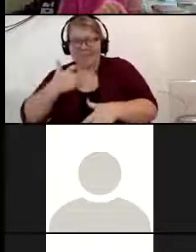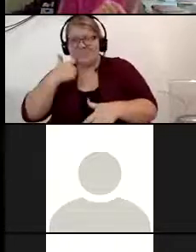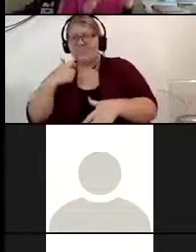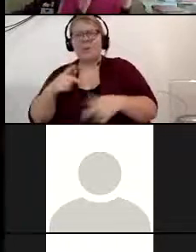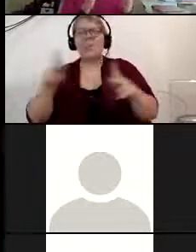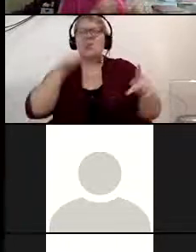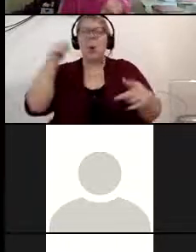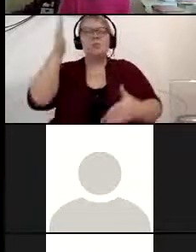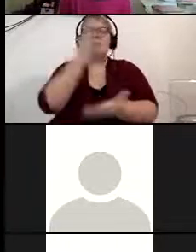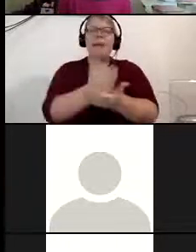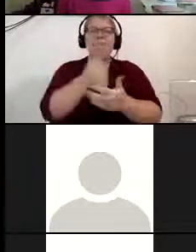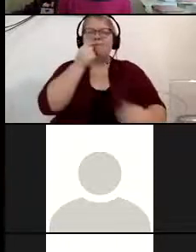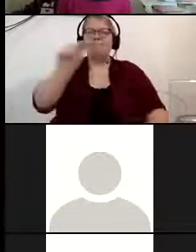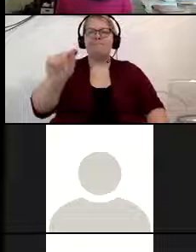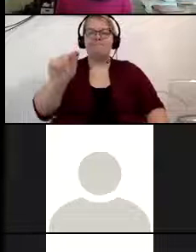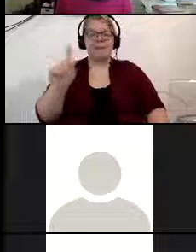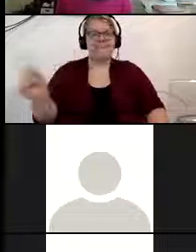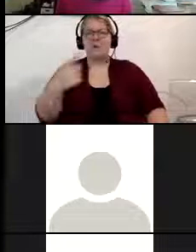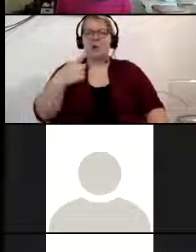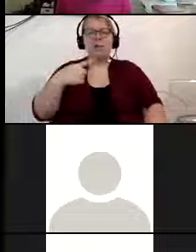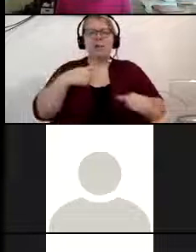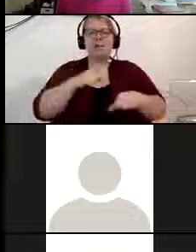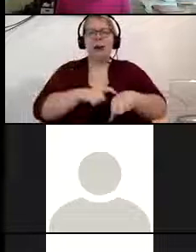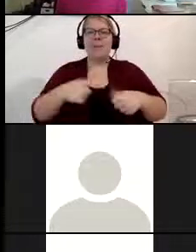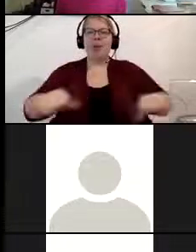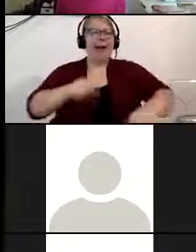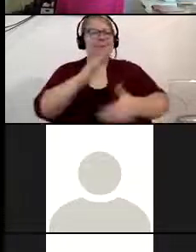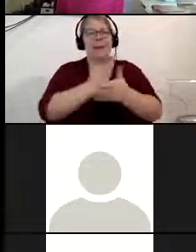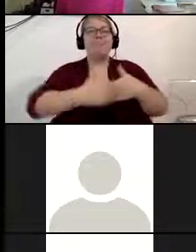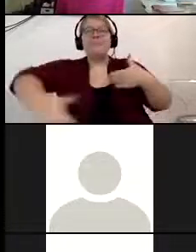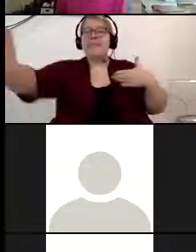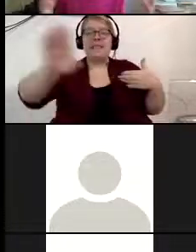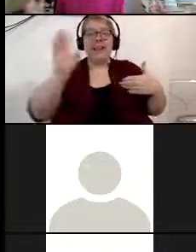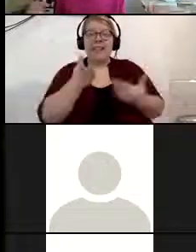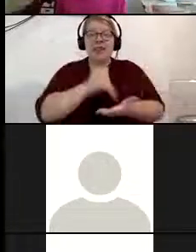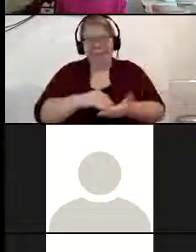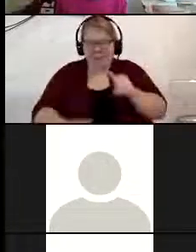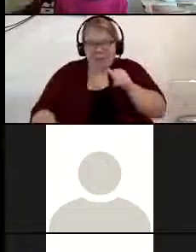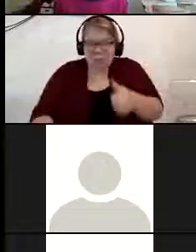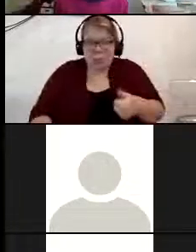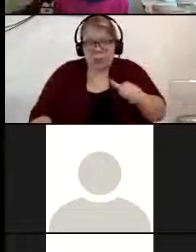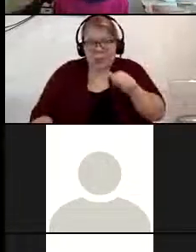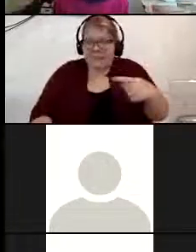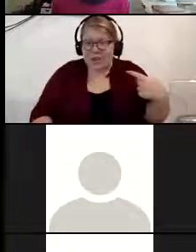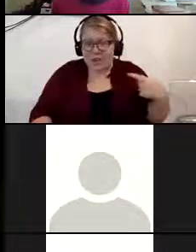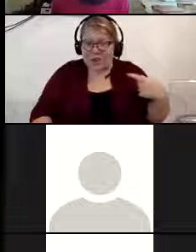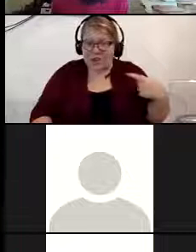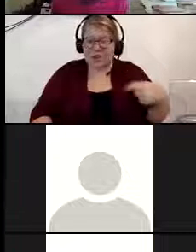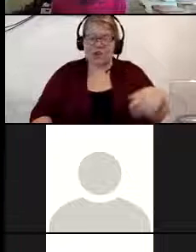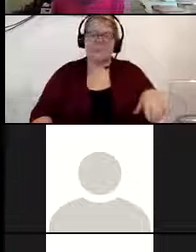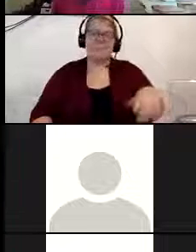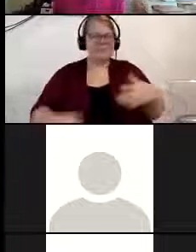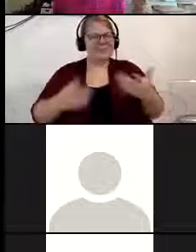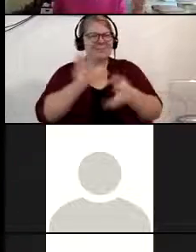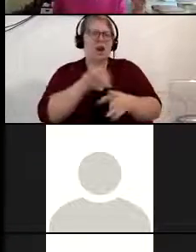and for all on their first go around. Um, and, this is part of human